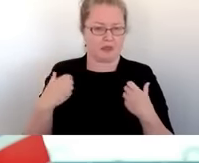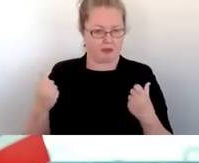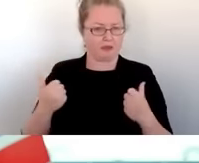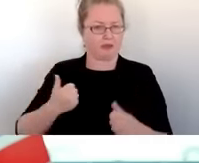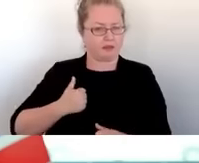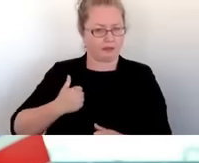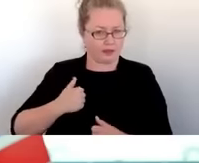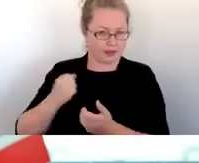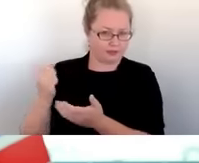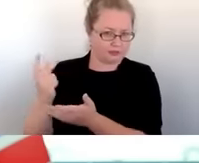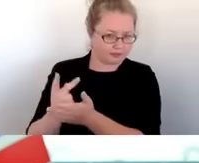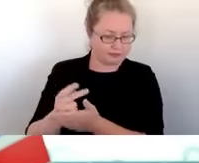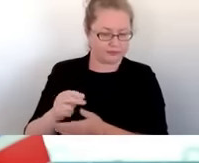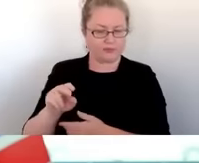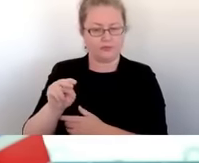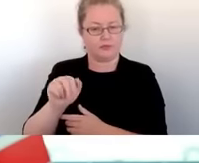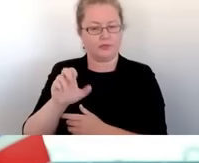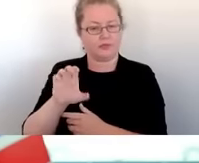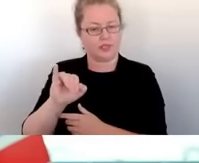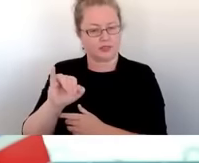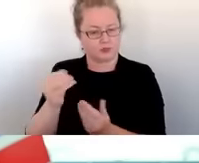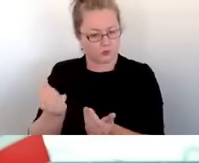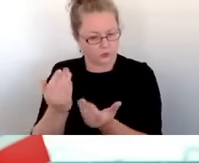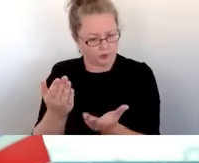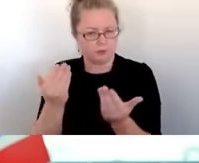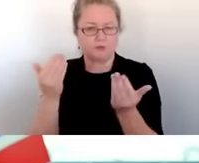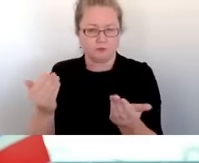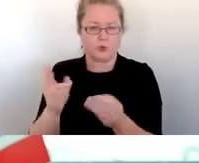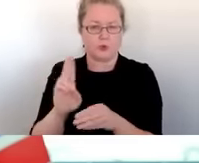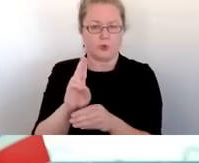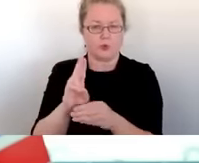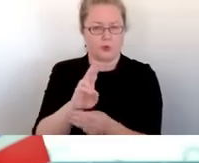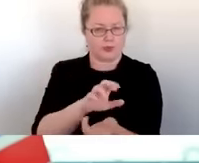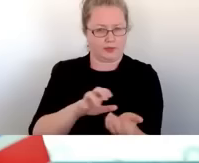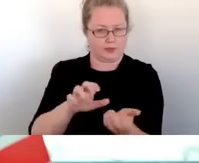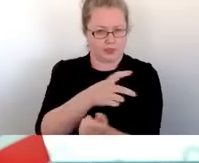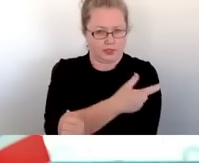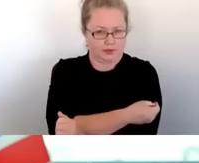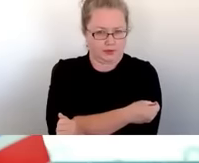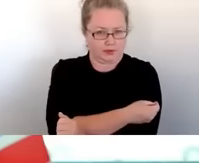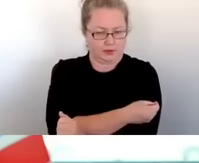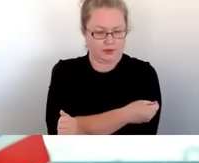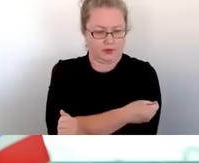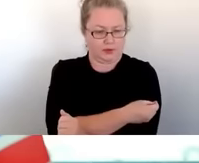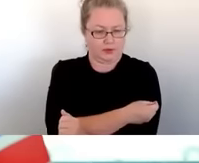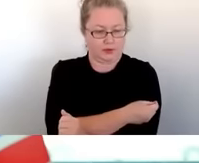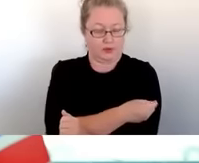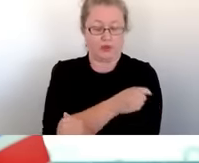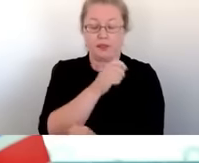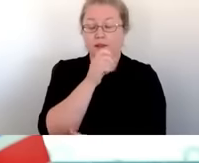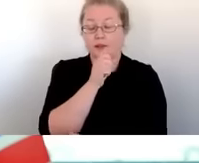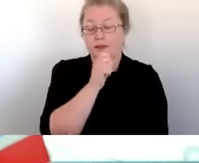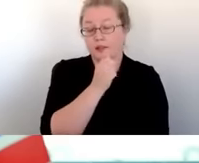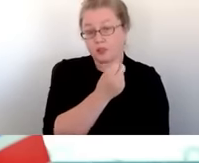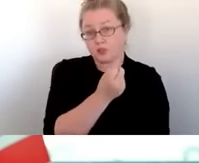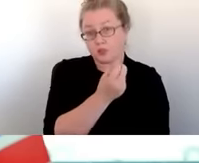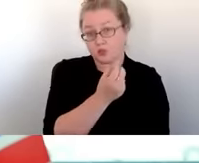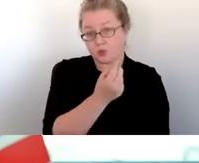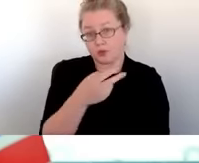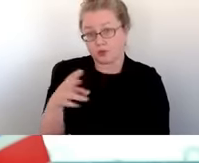Health Canada and recommended by NACI to receive the new bivalent vaccine. For youth 12